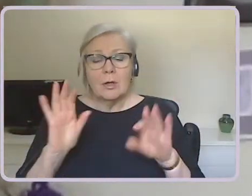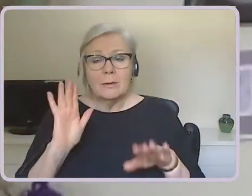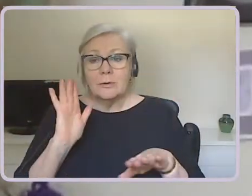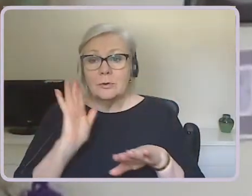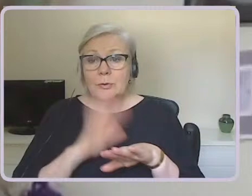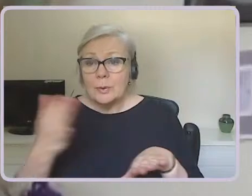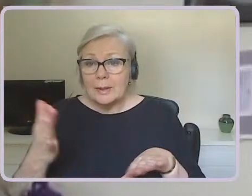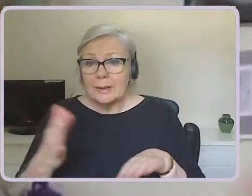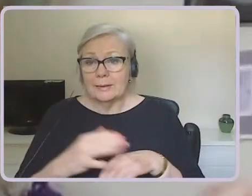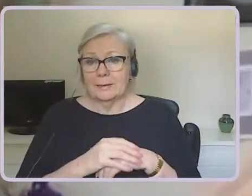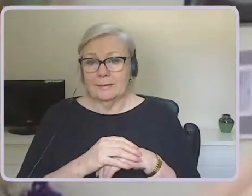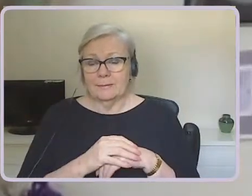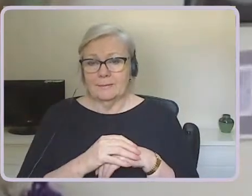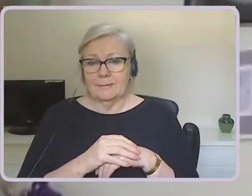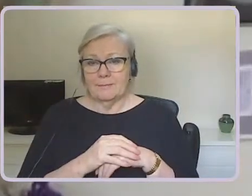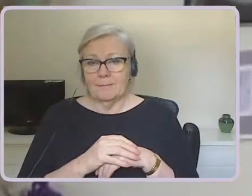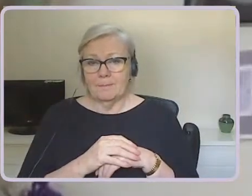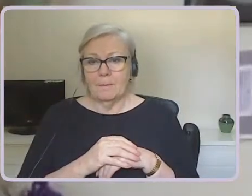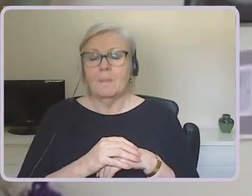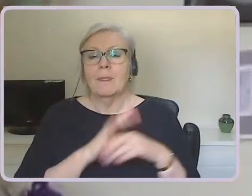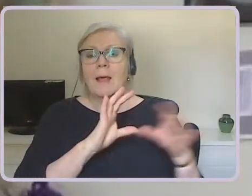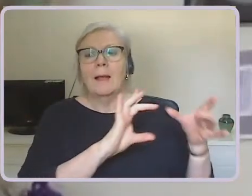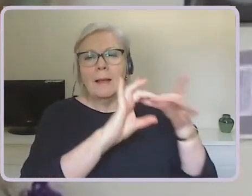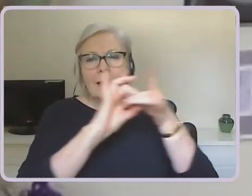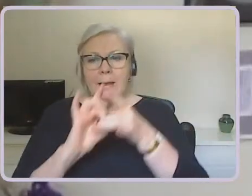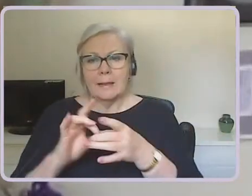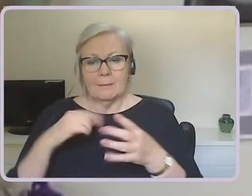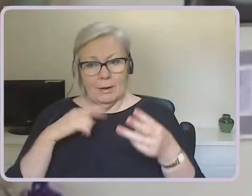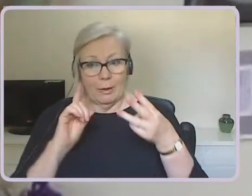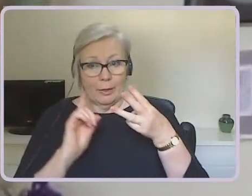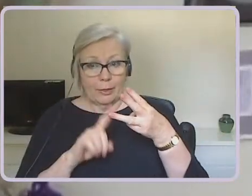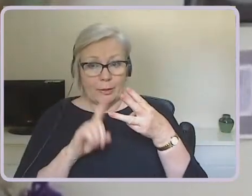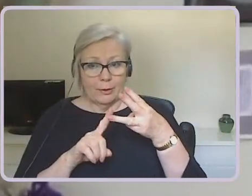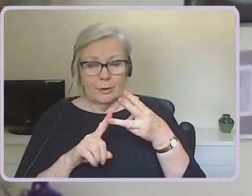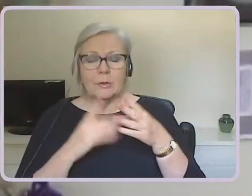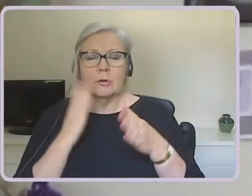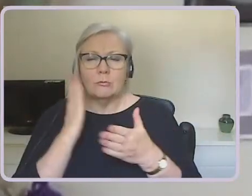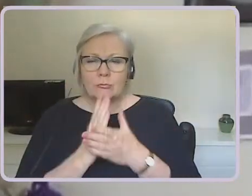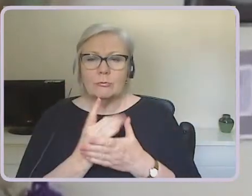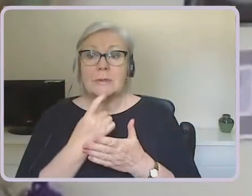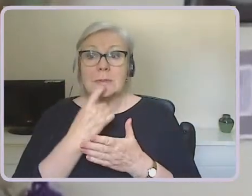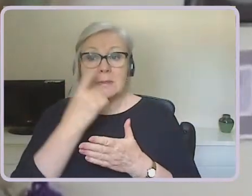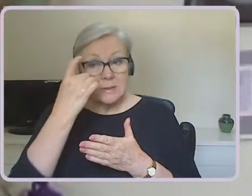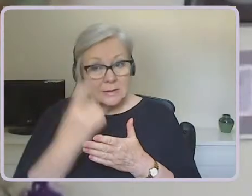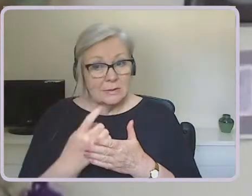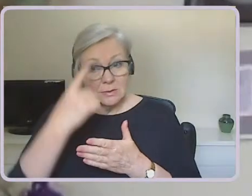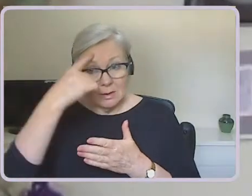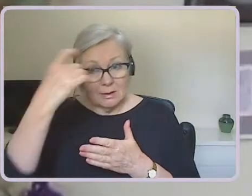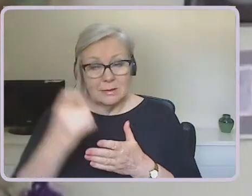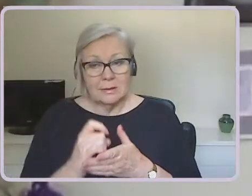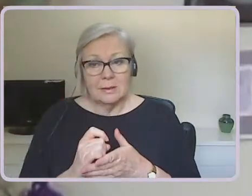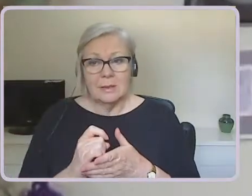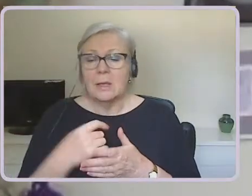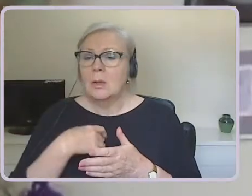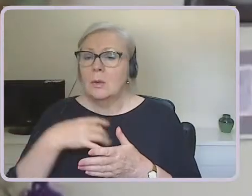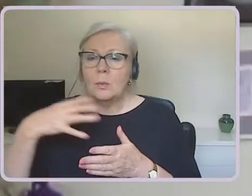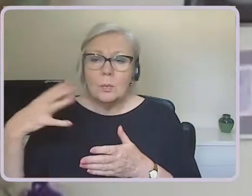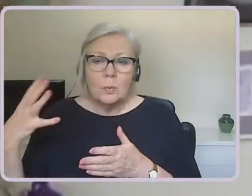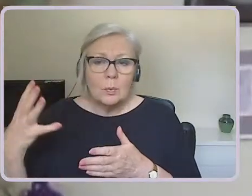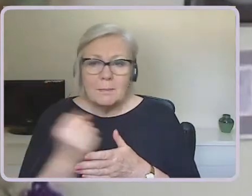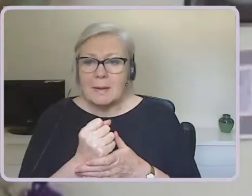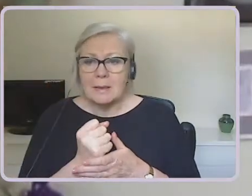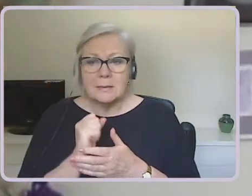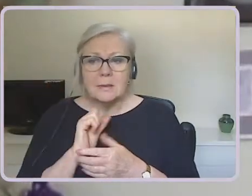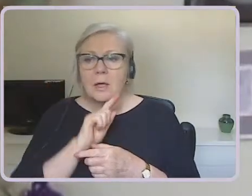And that segues into my third really serious suggestion, which is that we need to get better at going into the segregated